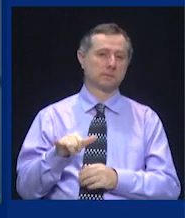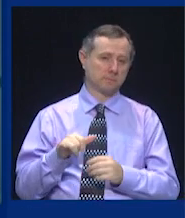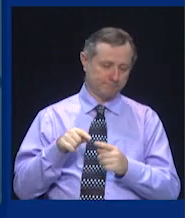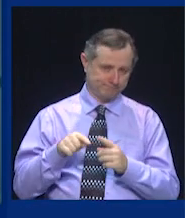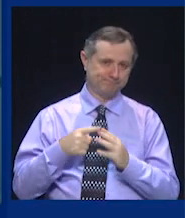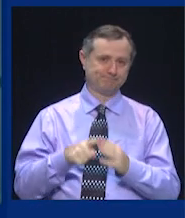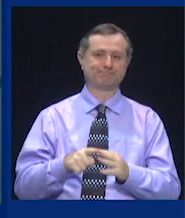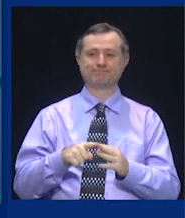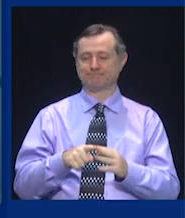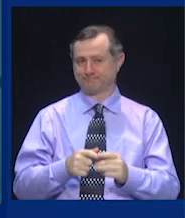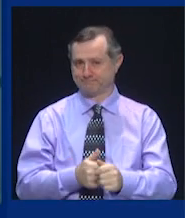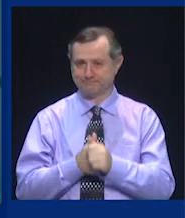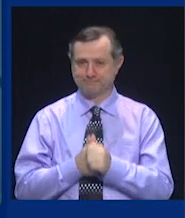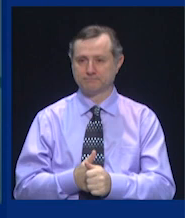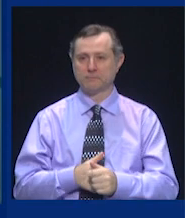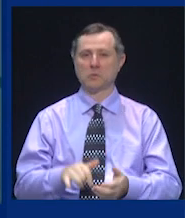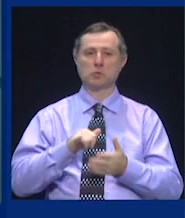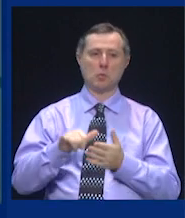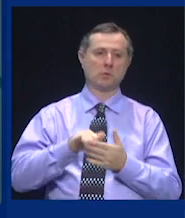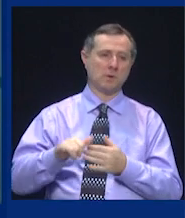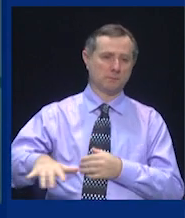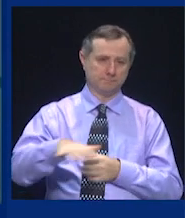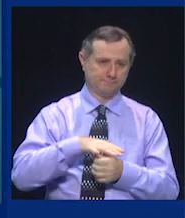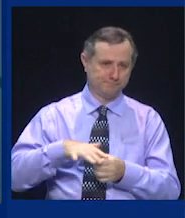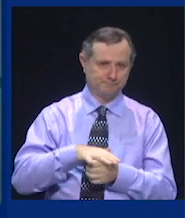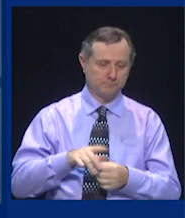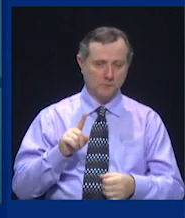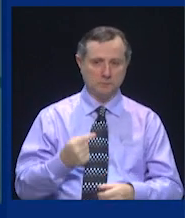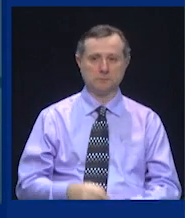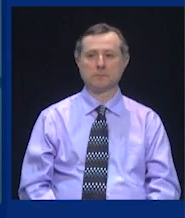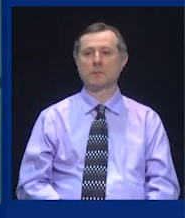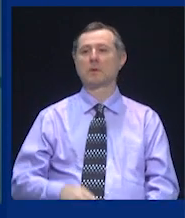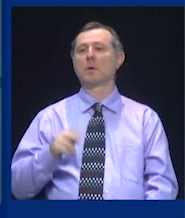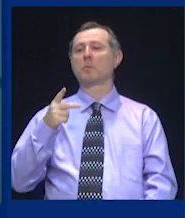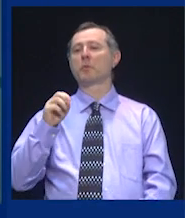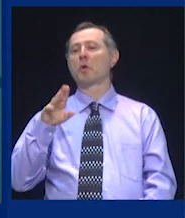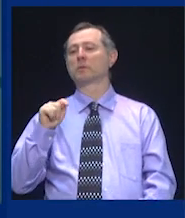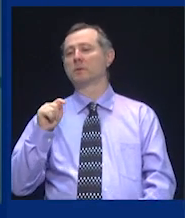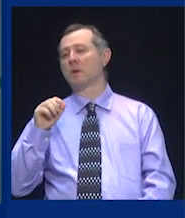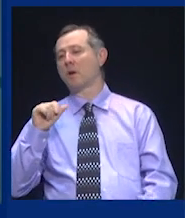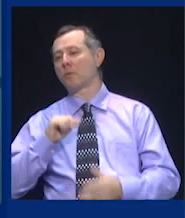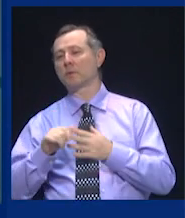in New York. Port authorities, New York and New Jersey.